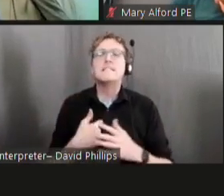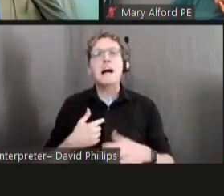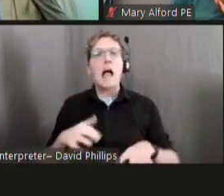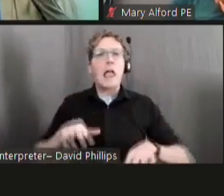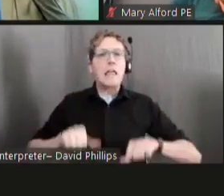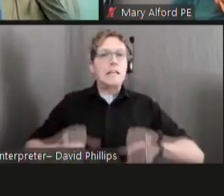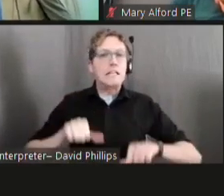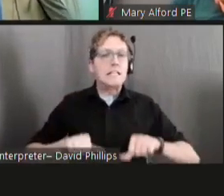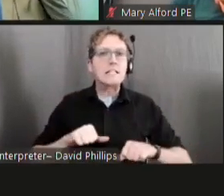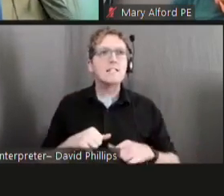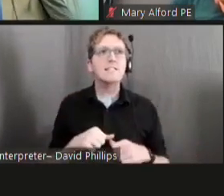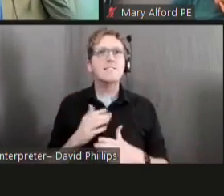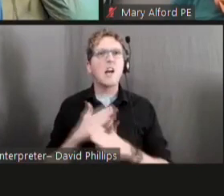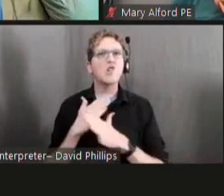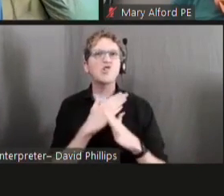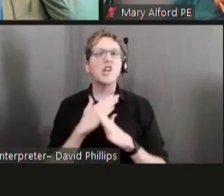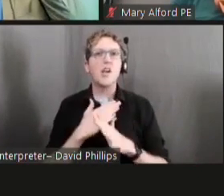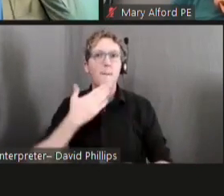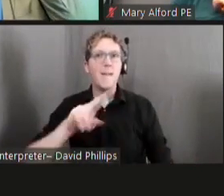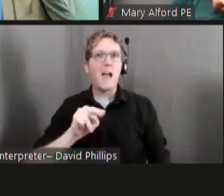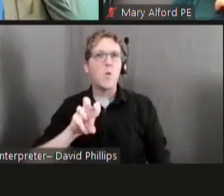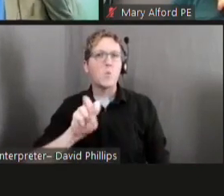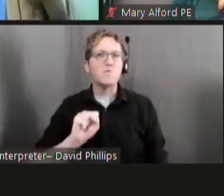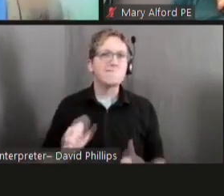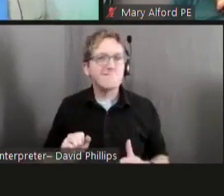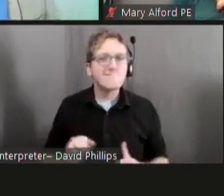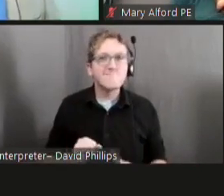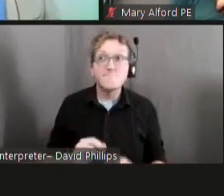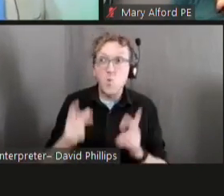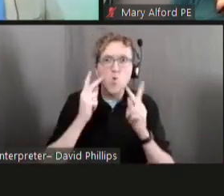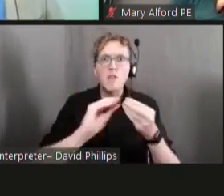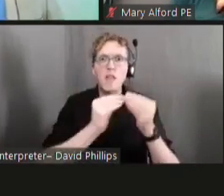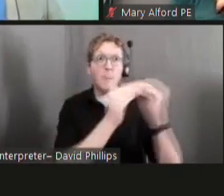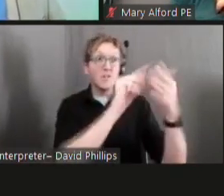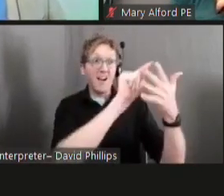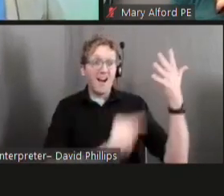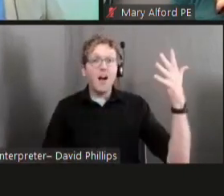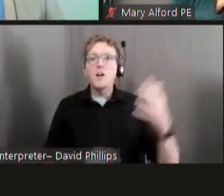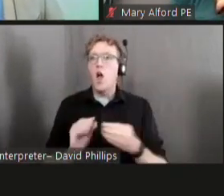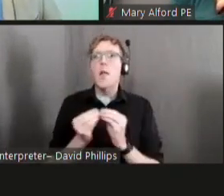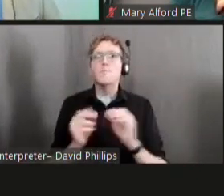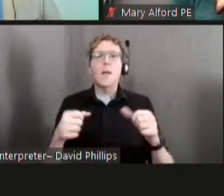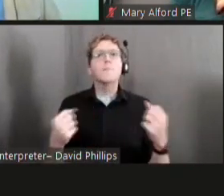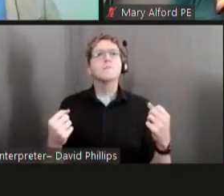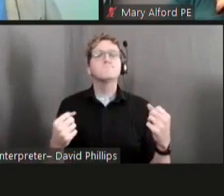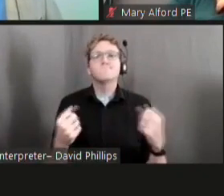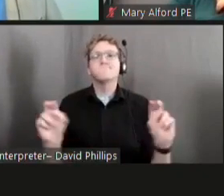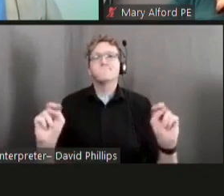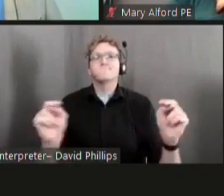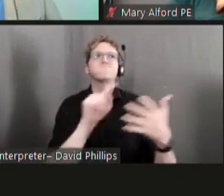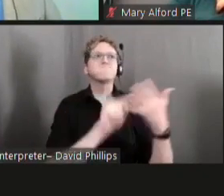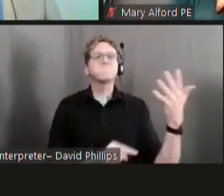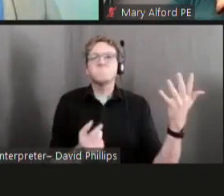of share not so great news, right? I think you saw the numbers that are there, but those numbers can be cold numbers that they're